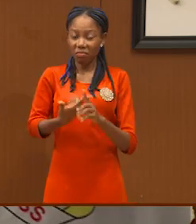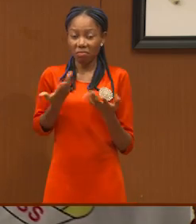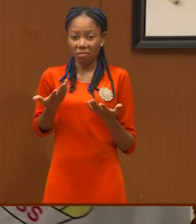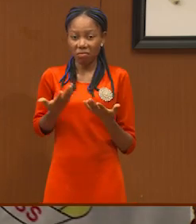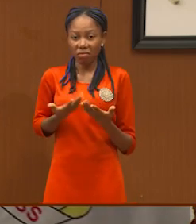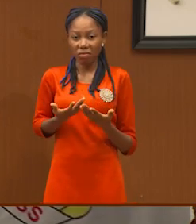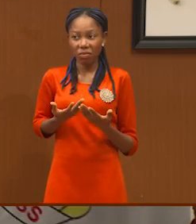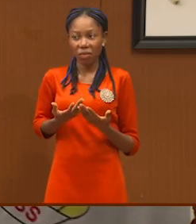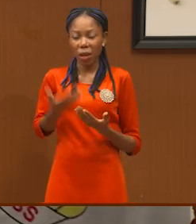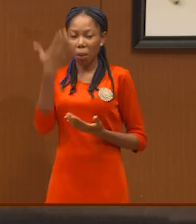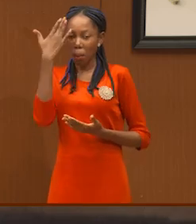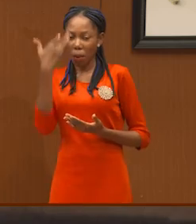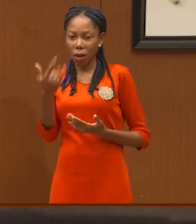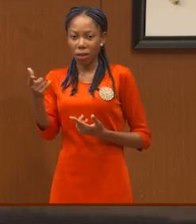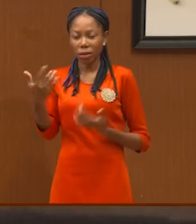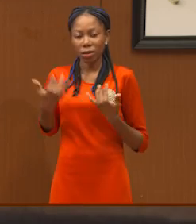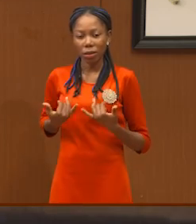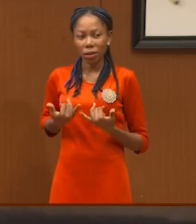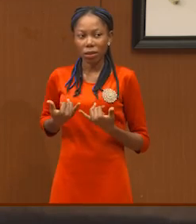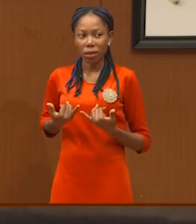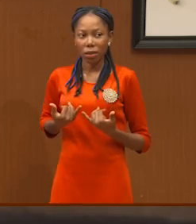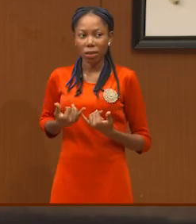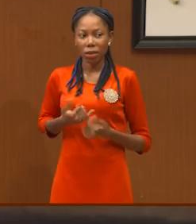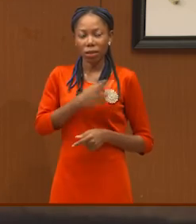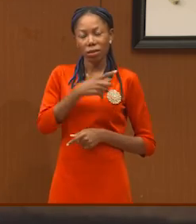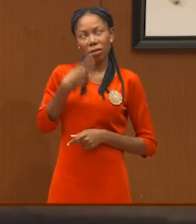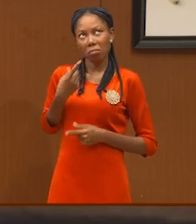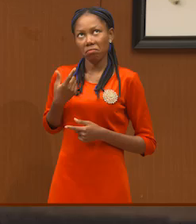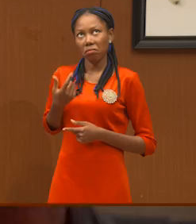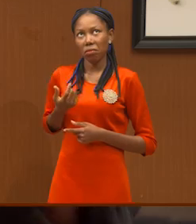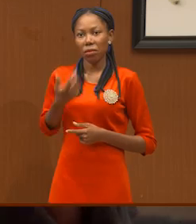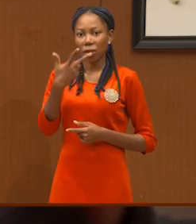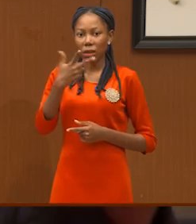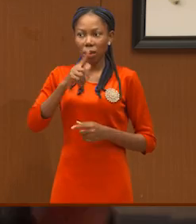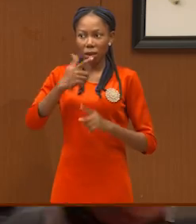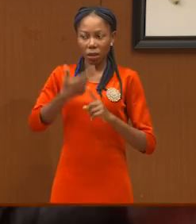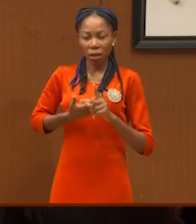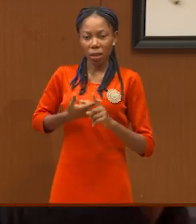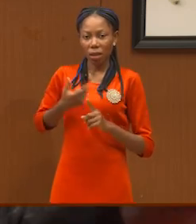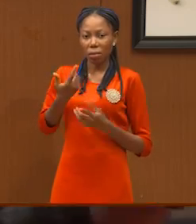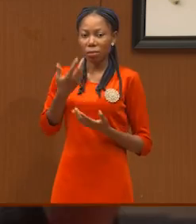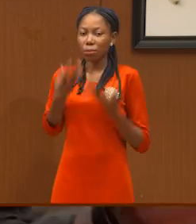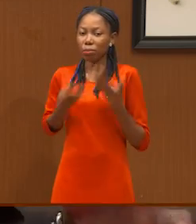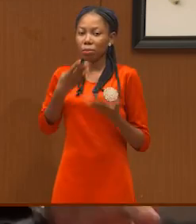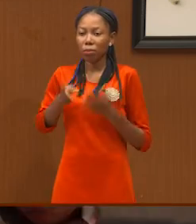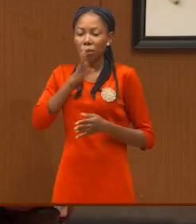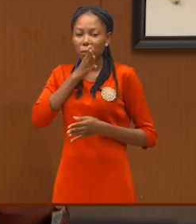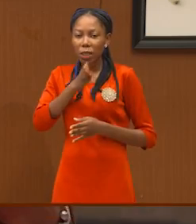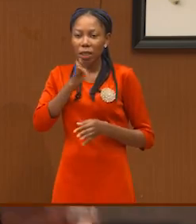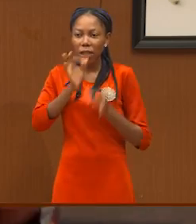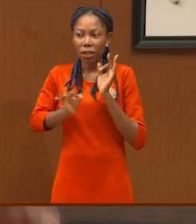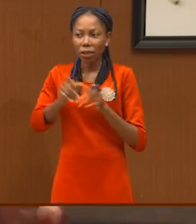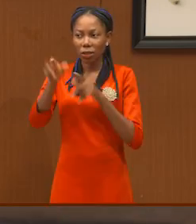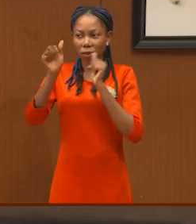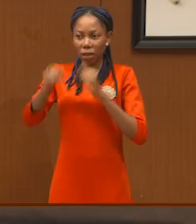Because already I'm committed. Even where I managed to You are get. asking for 3 months. Just for me to see if I can sort another issue, that is, I had